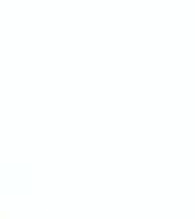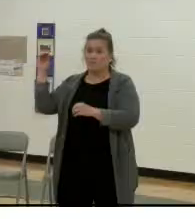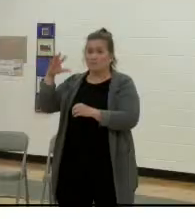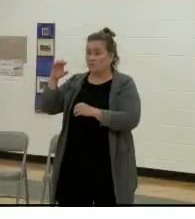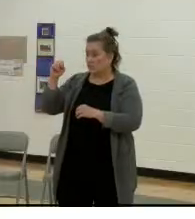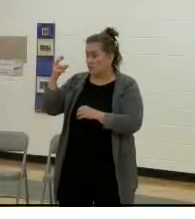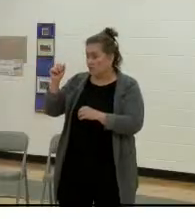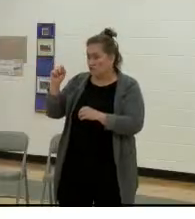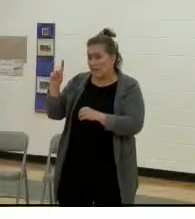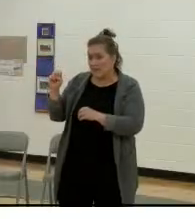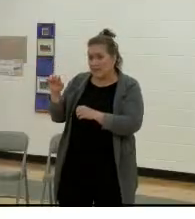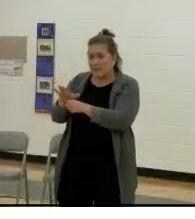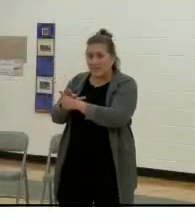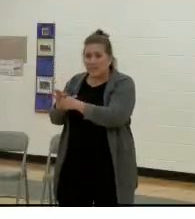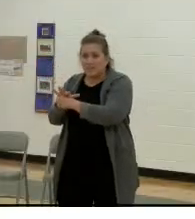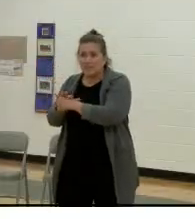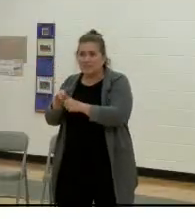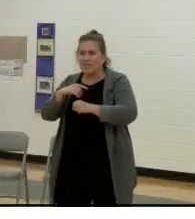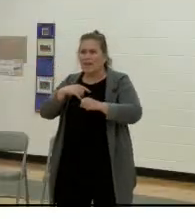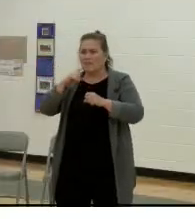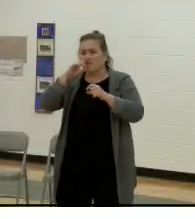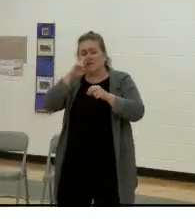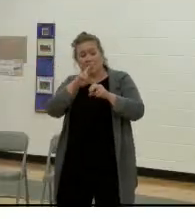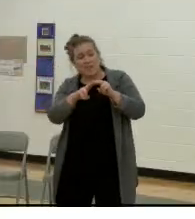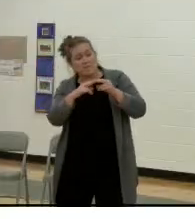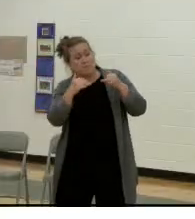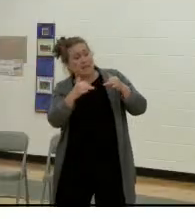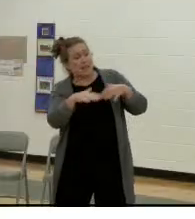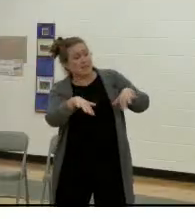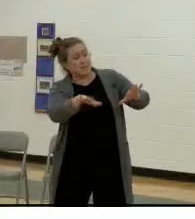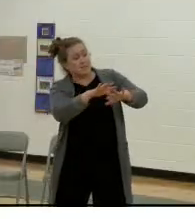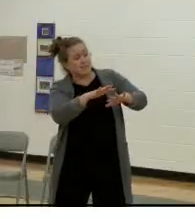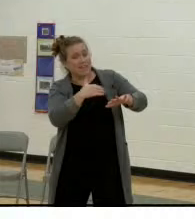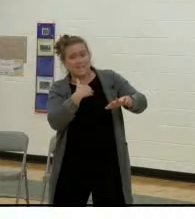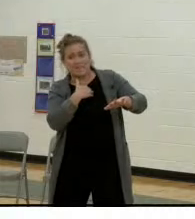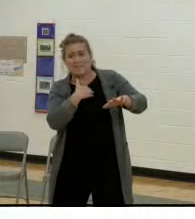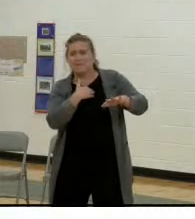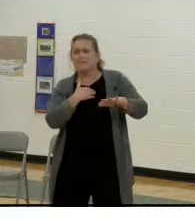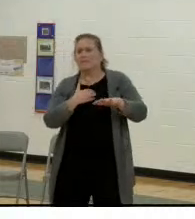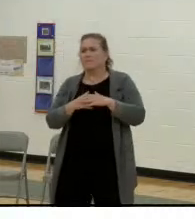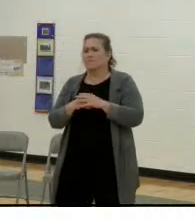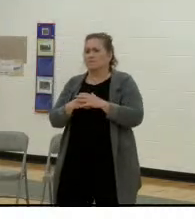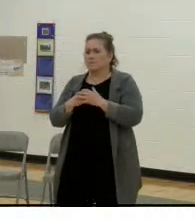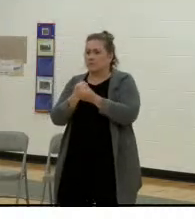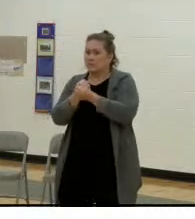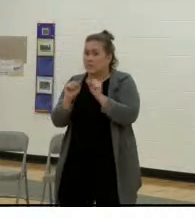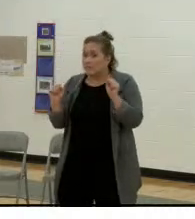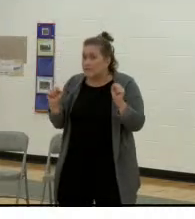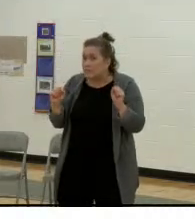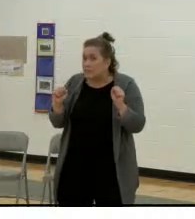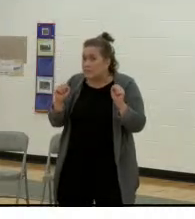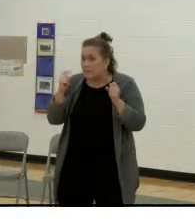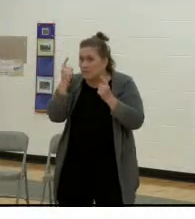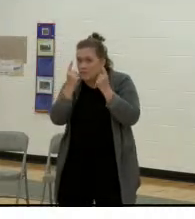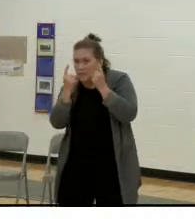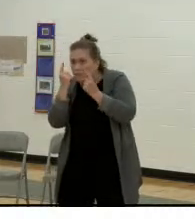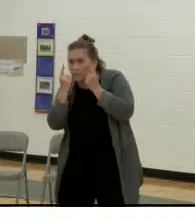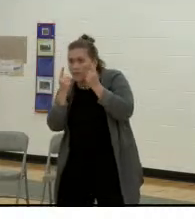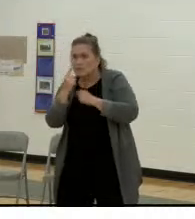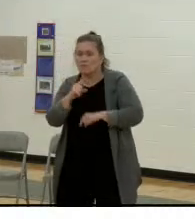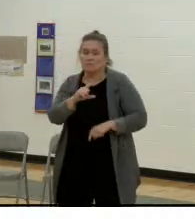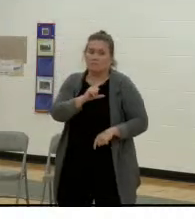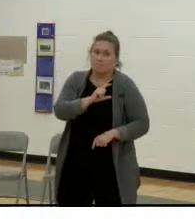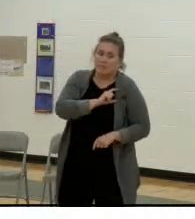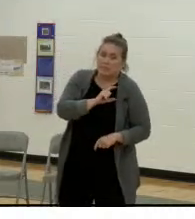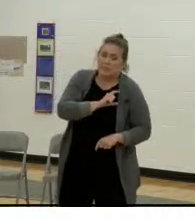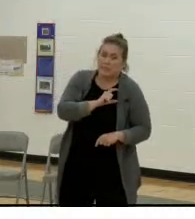exciting playground than what's out there now, better safety because, criminality and policeability have been a big